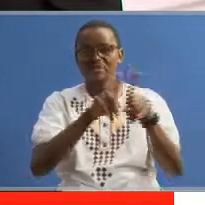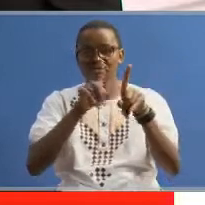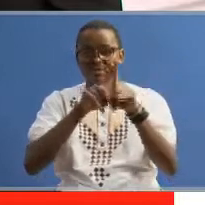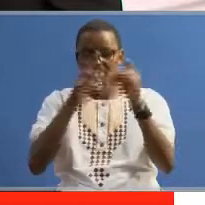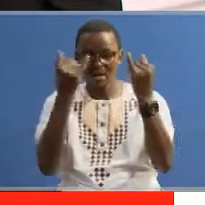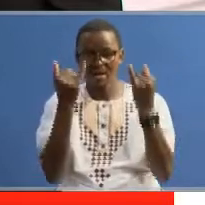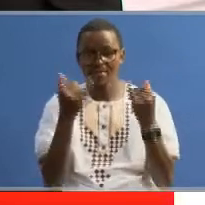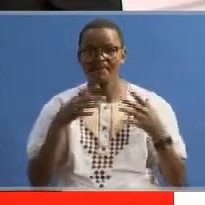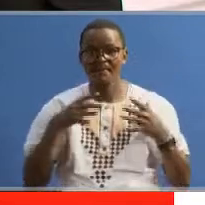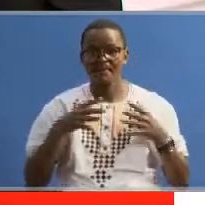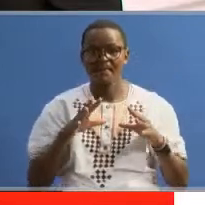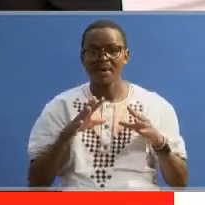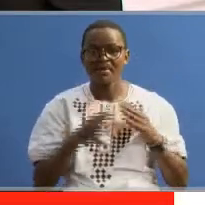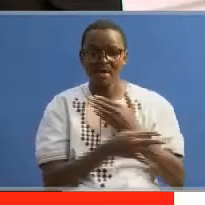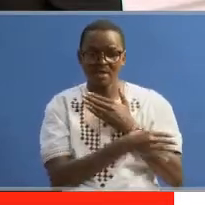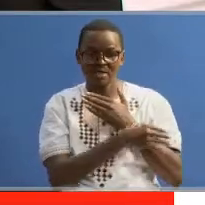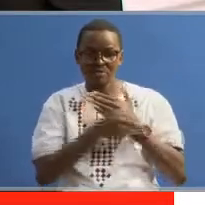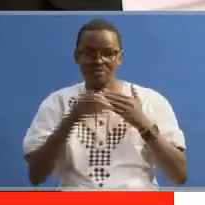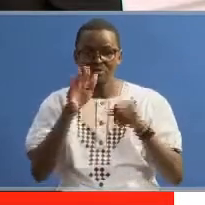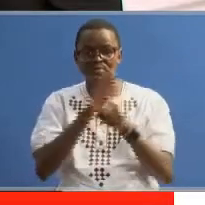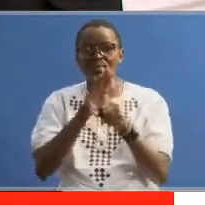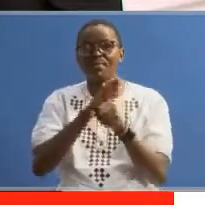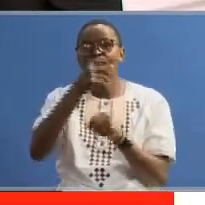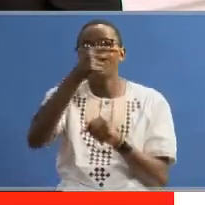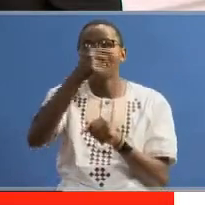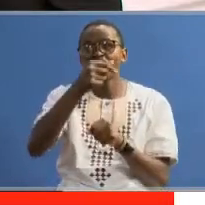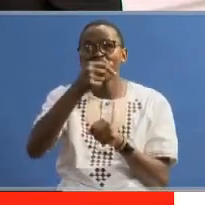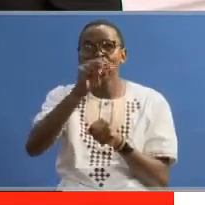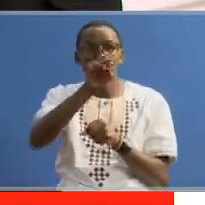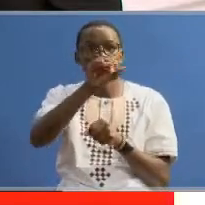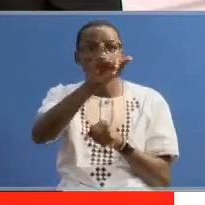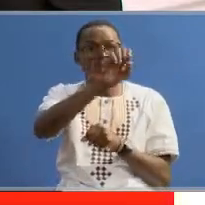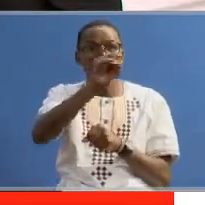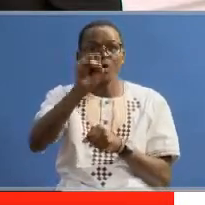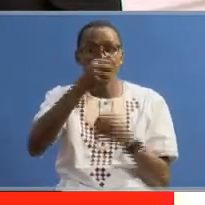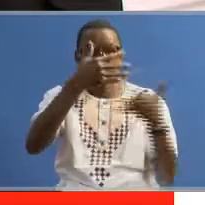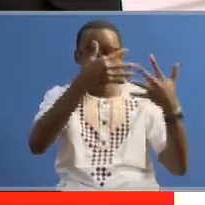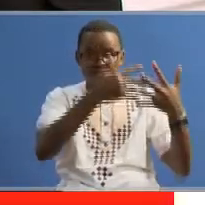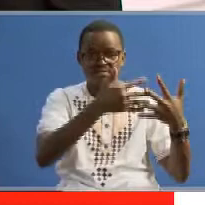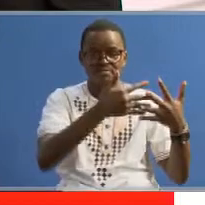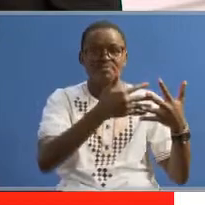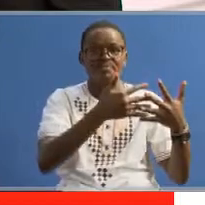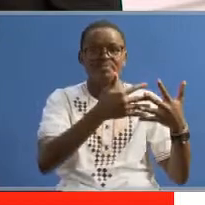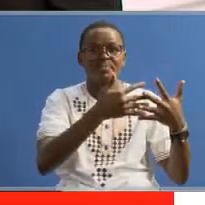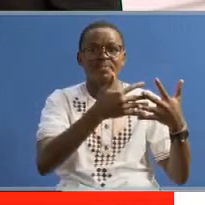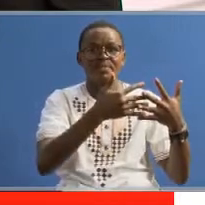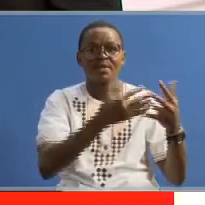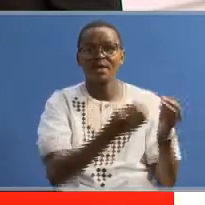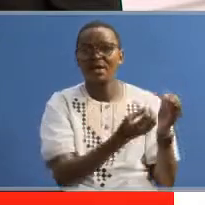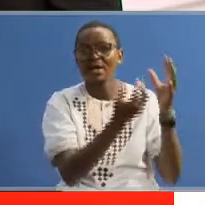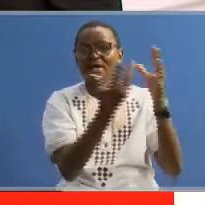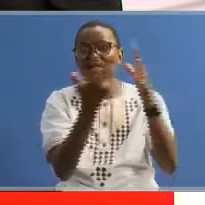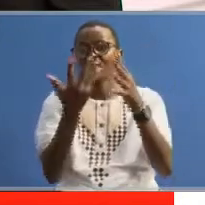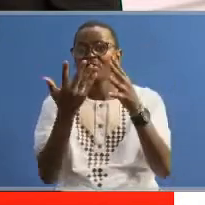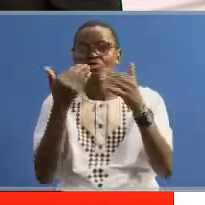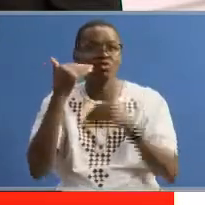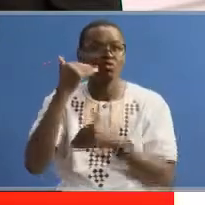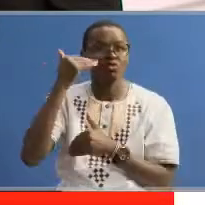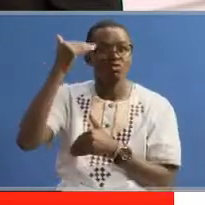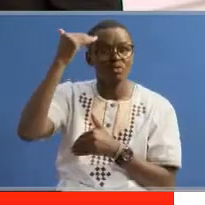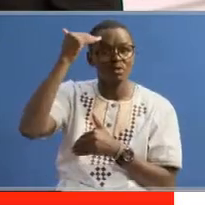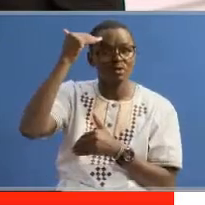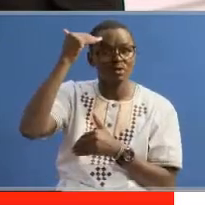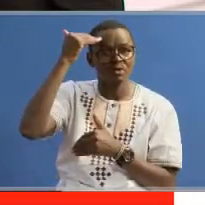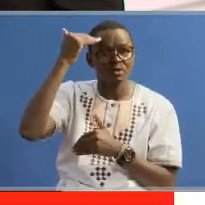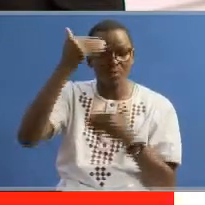when people have stolen so much money, like NOS, they're arrested, wow. they're taken to court, the